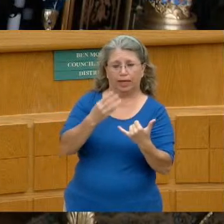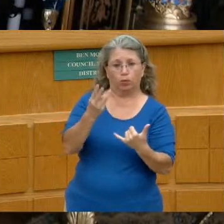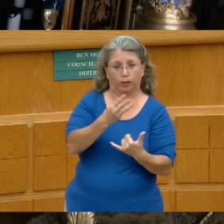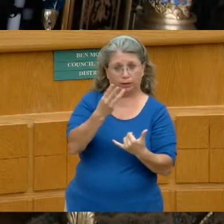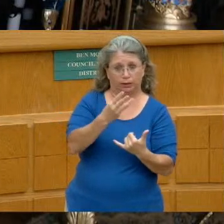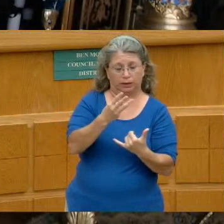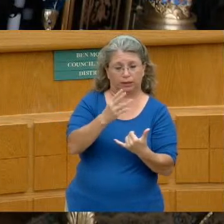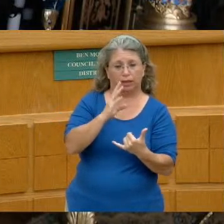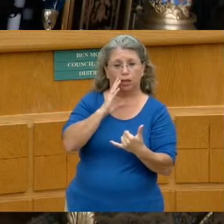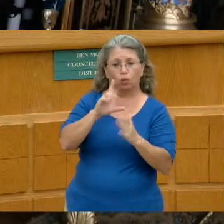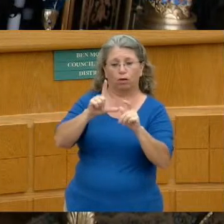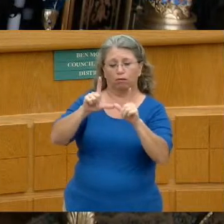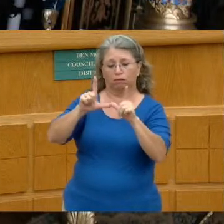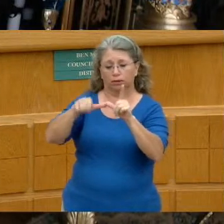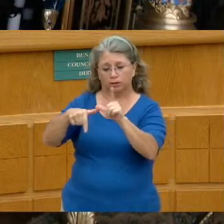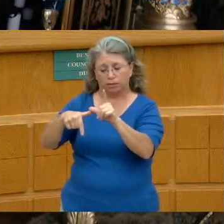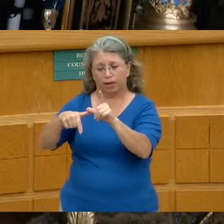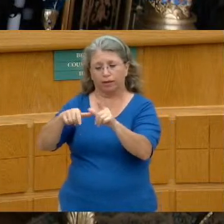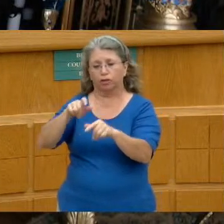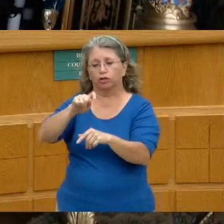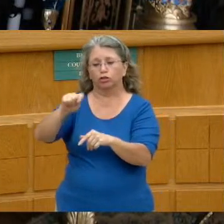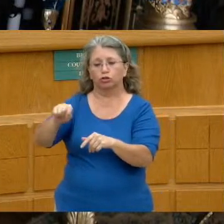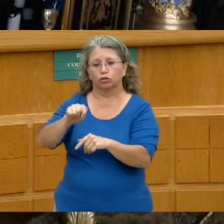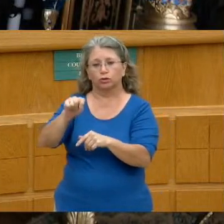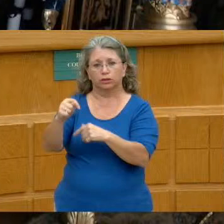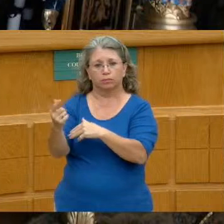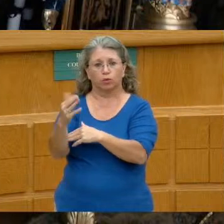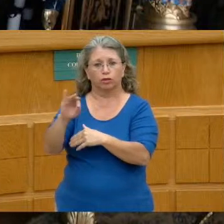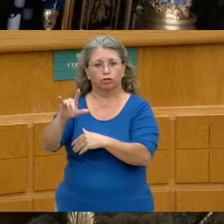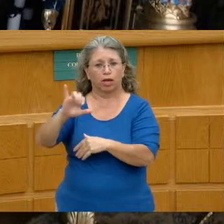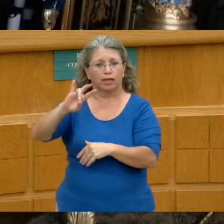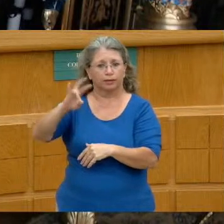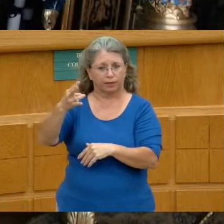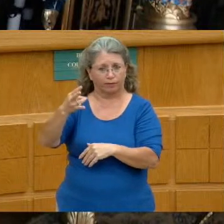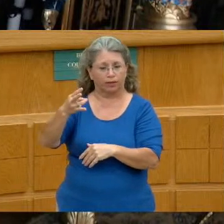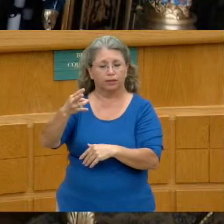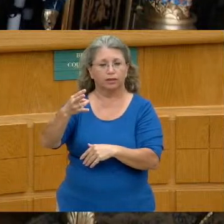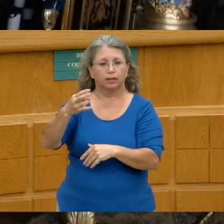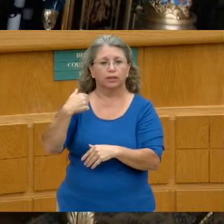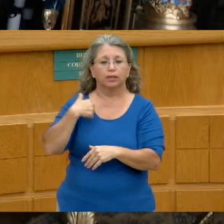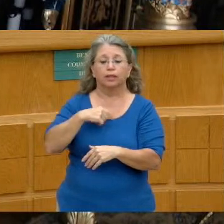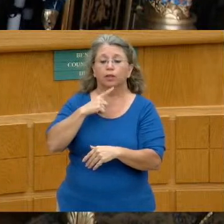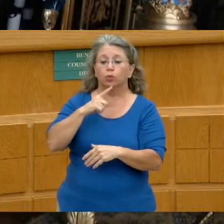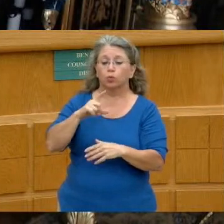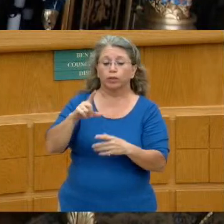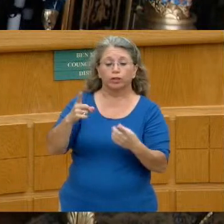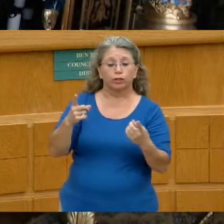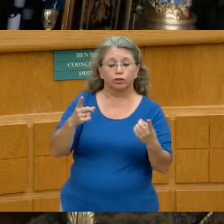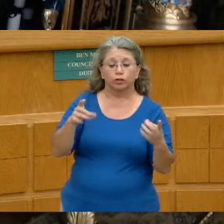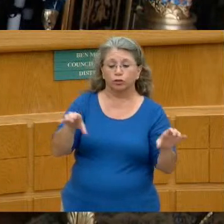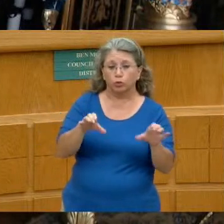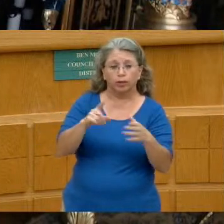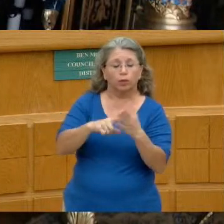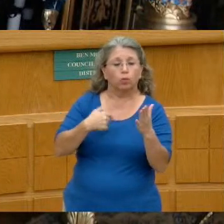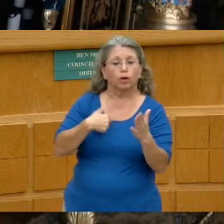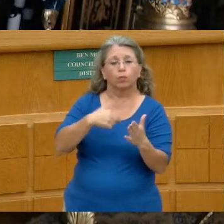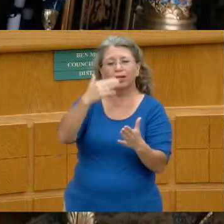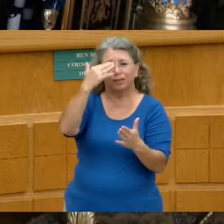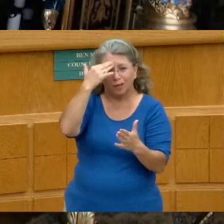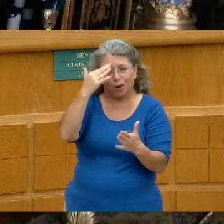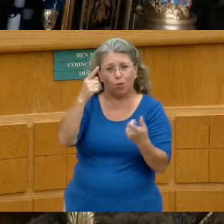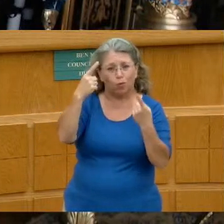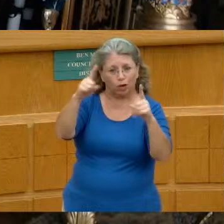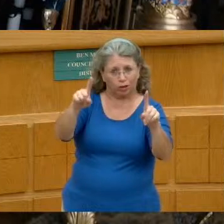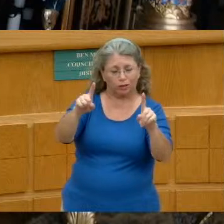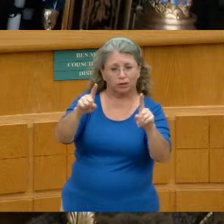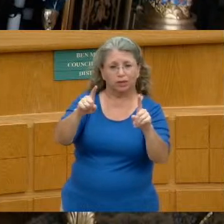Tuesday morning, July 7th, after the holiday weekend. Now, we are doing what we know works with this and with our other orders, and we